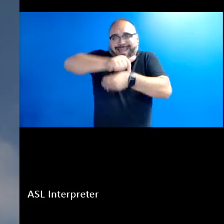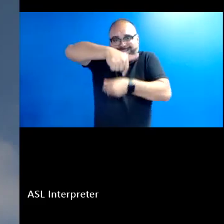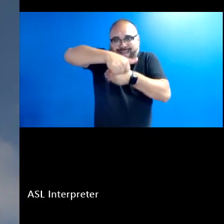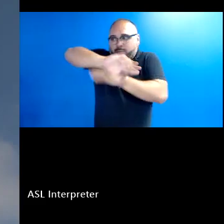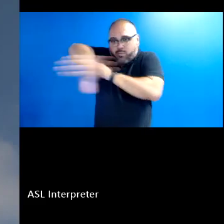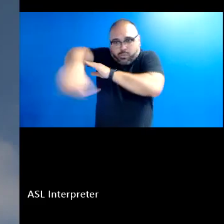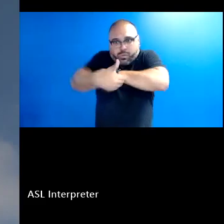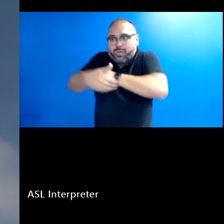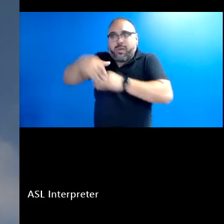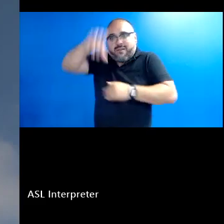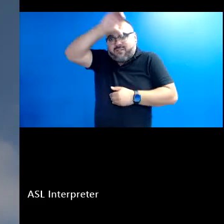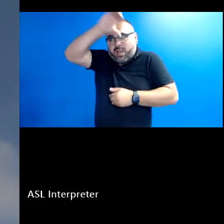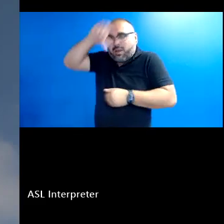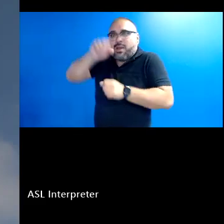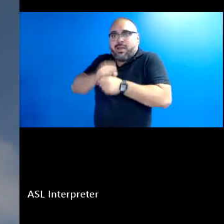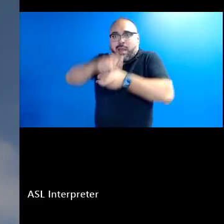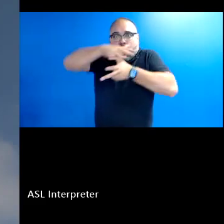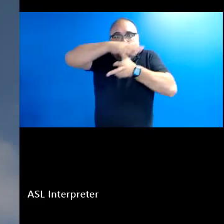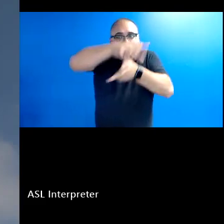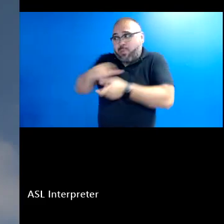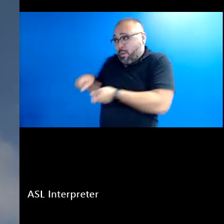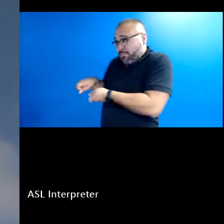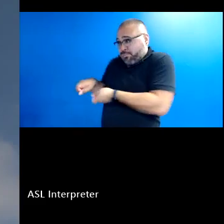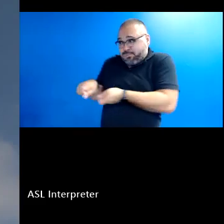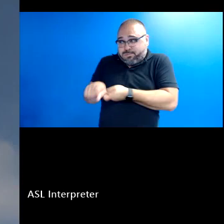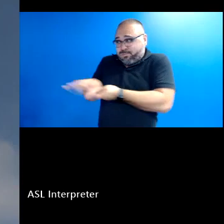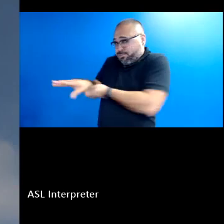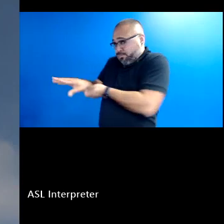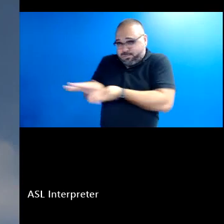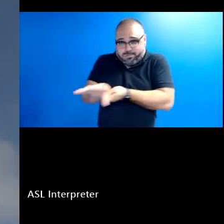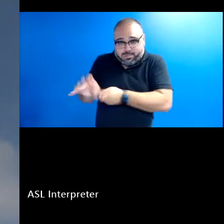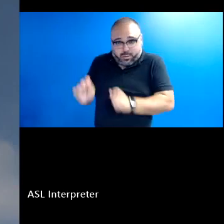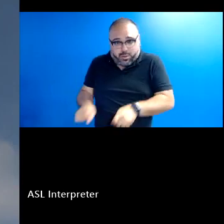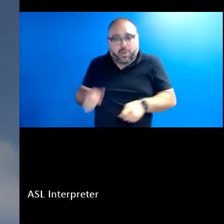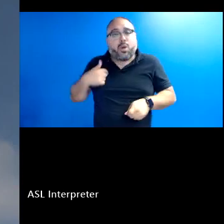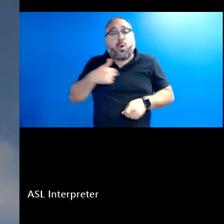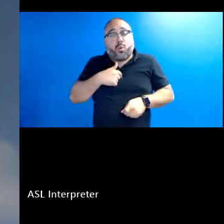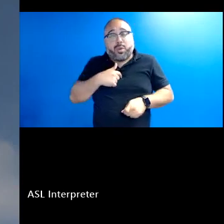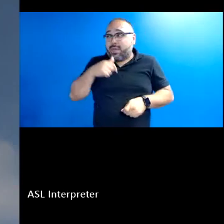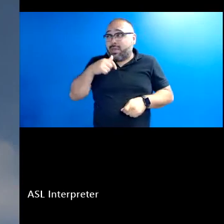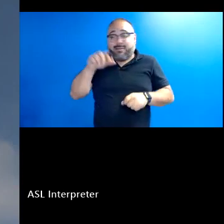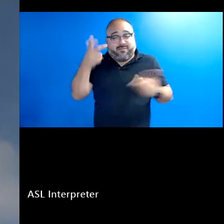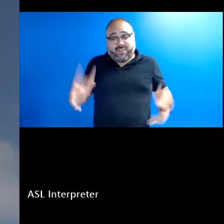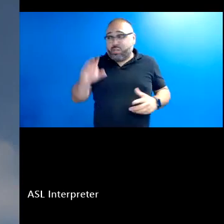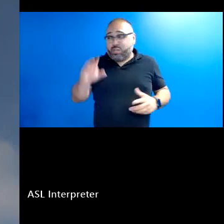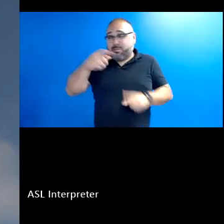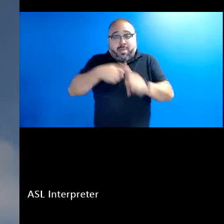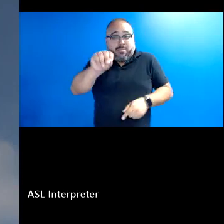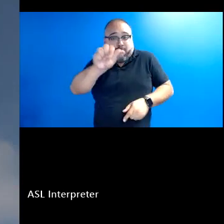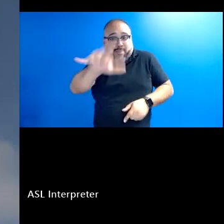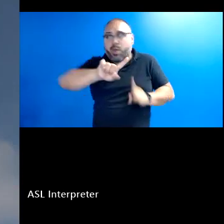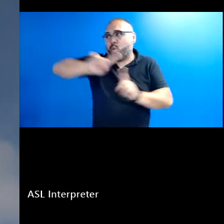capability. And between January and May, we sent them up 34 times to respond to